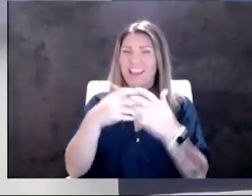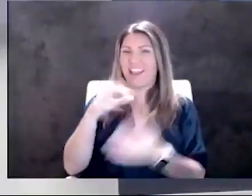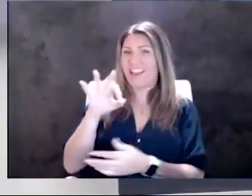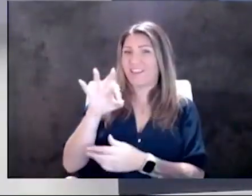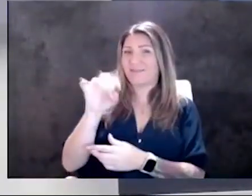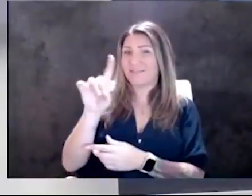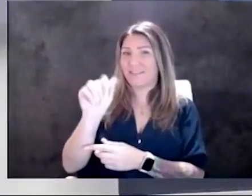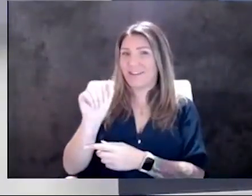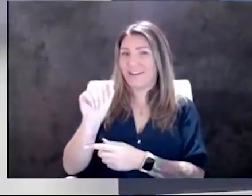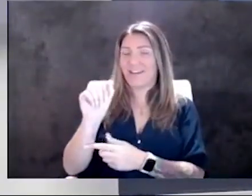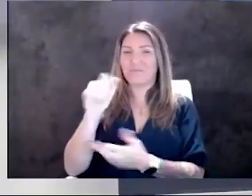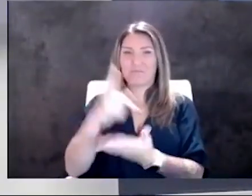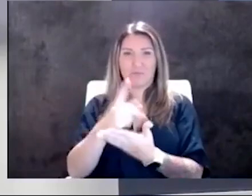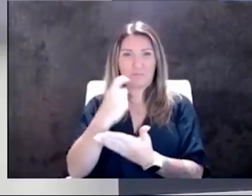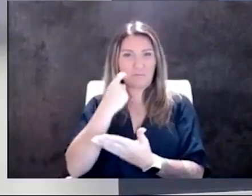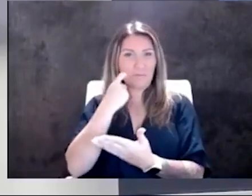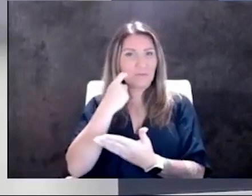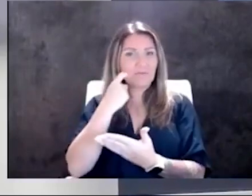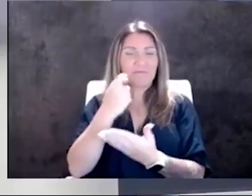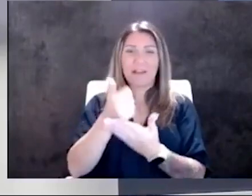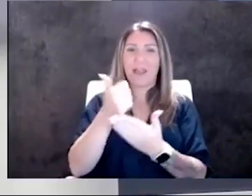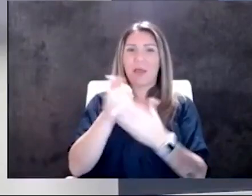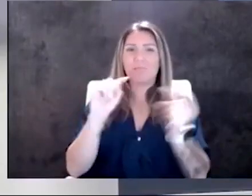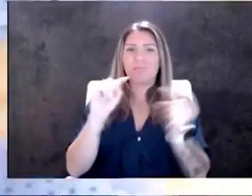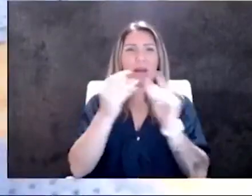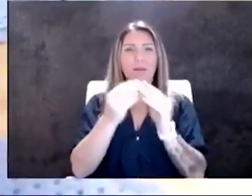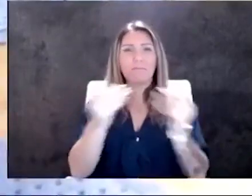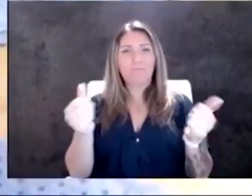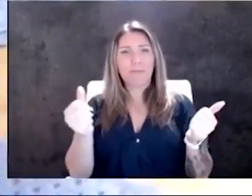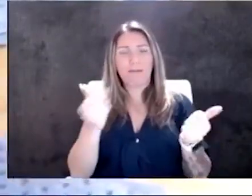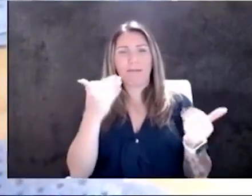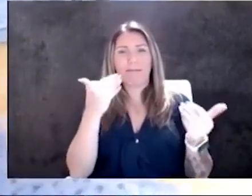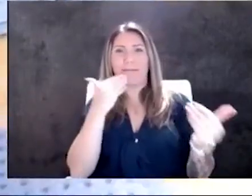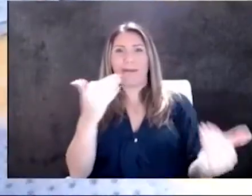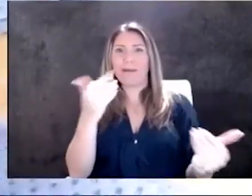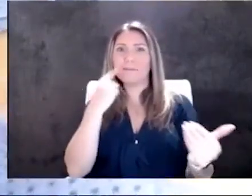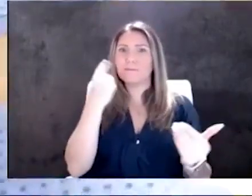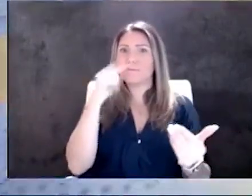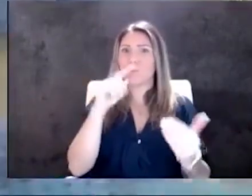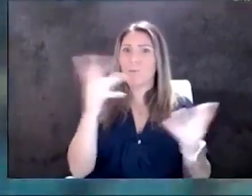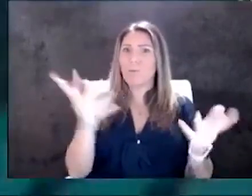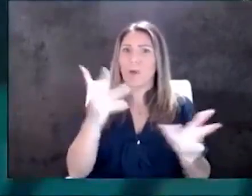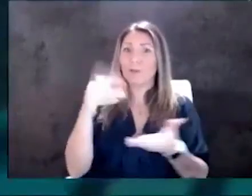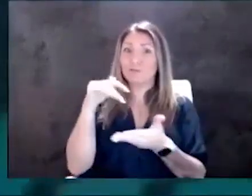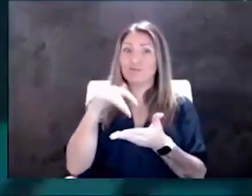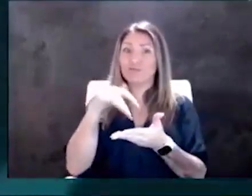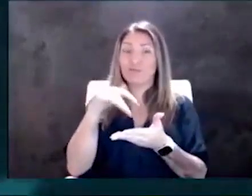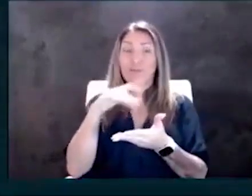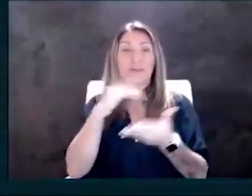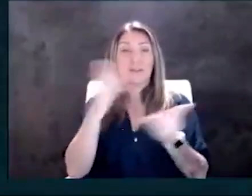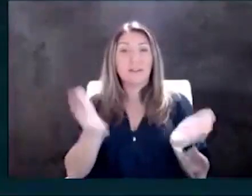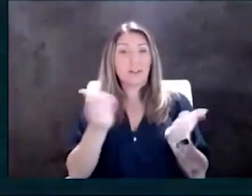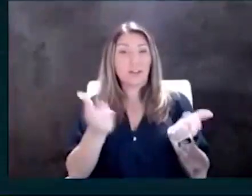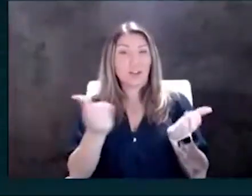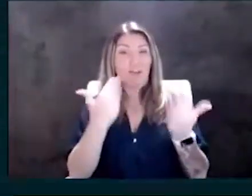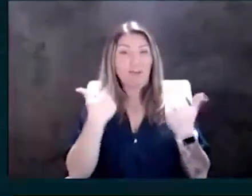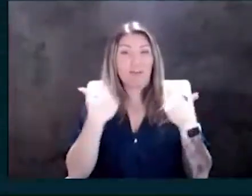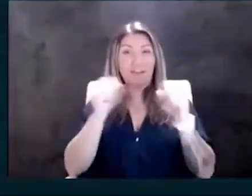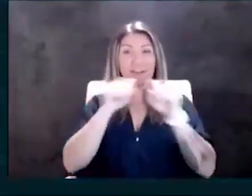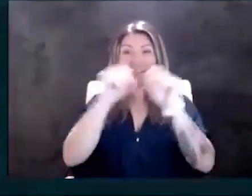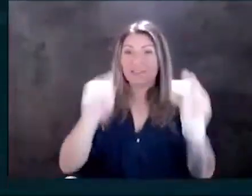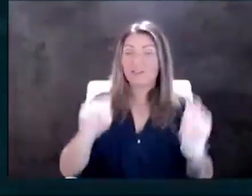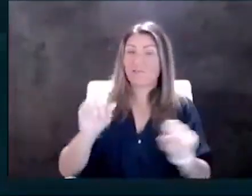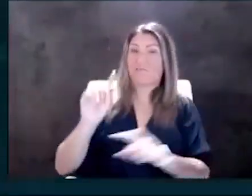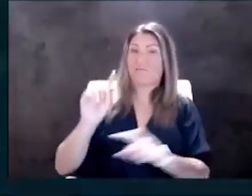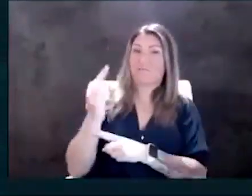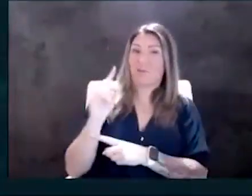pain away, and it's all thanks to a trial conducted right here at the health system. But first, Medical Director of Infection Prevention and Control, Dr. Dana Hawkinson,